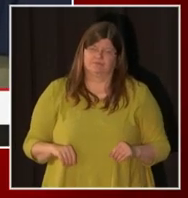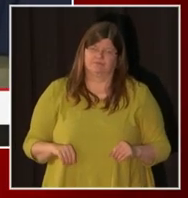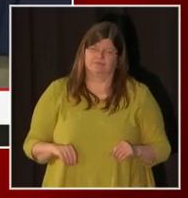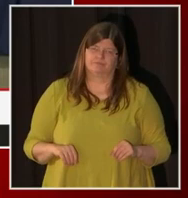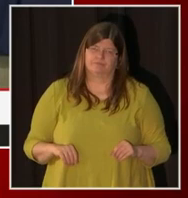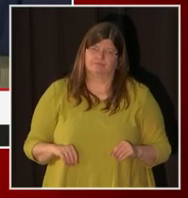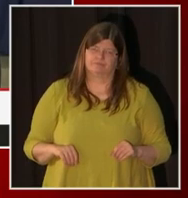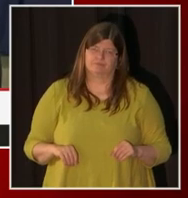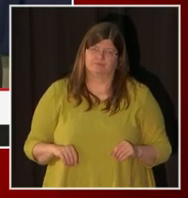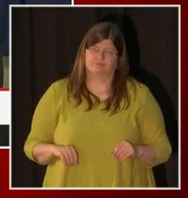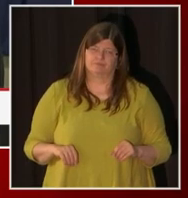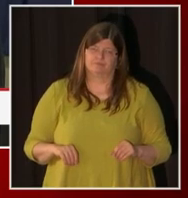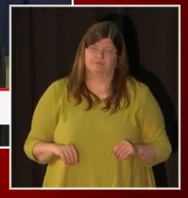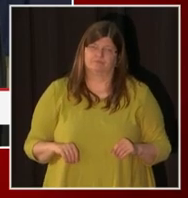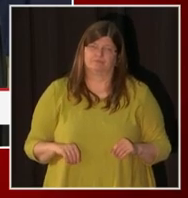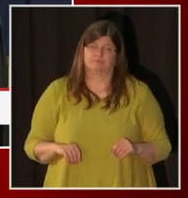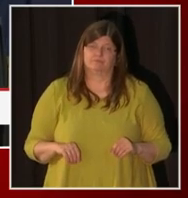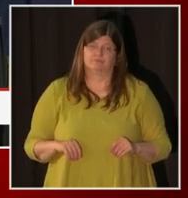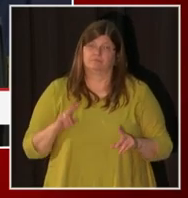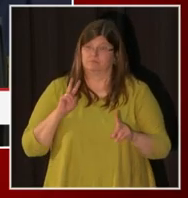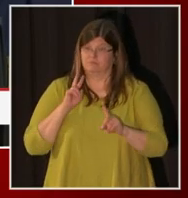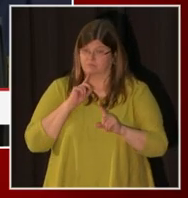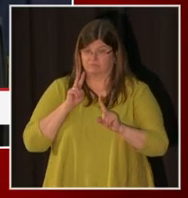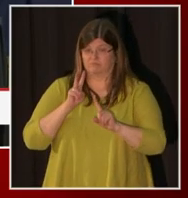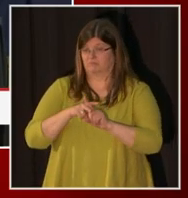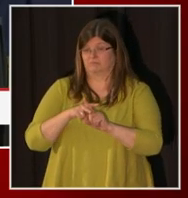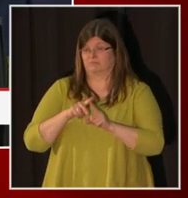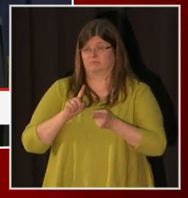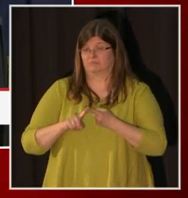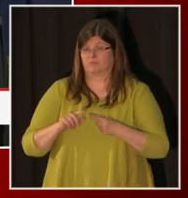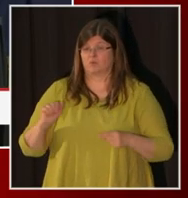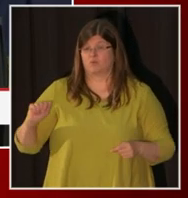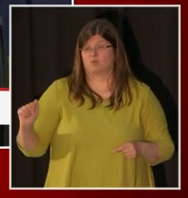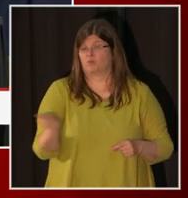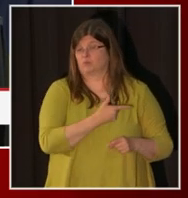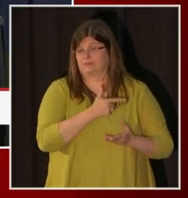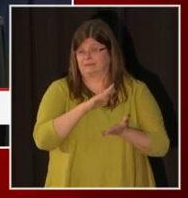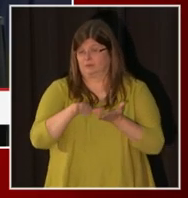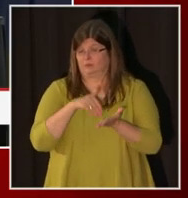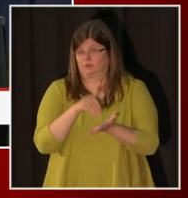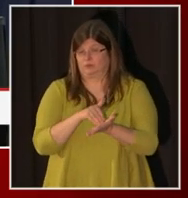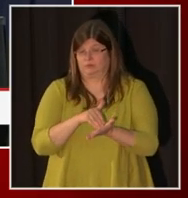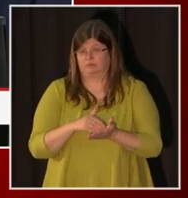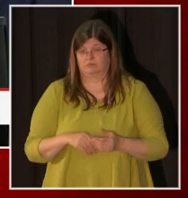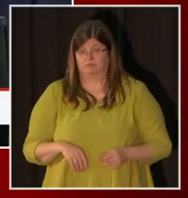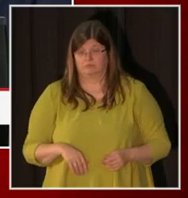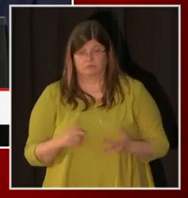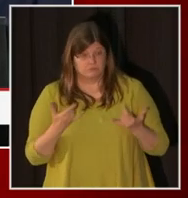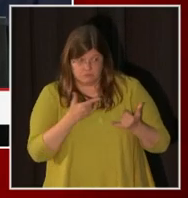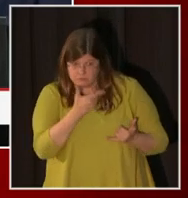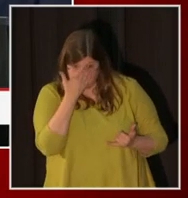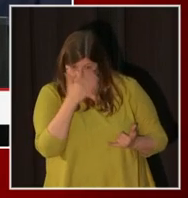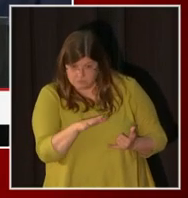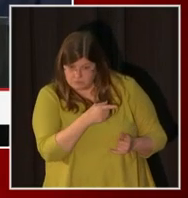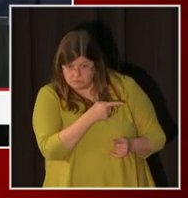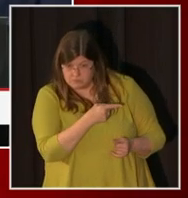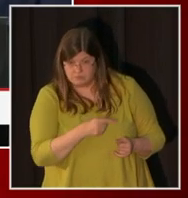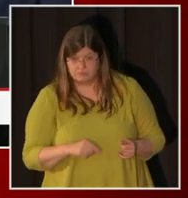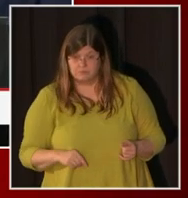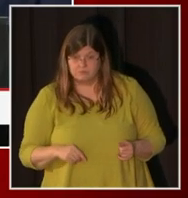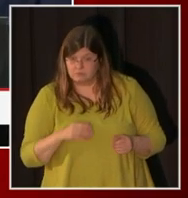all of the facilities that we are supporting. But at this moment, you can't say that you've seen an increase